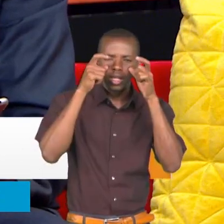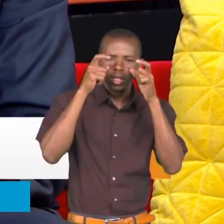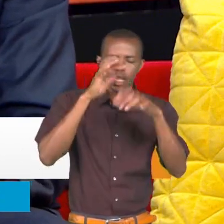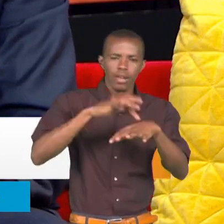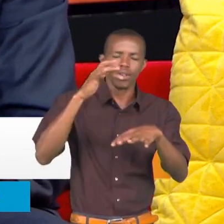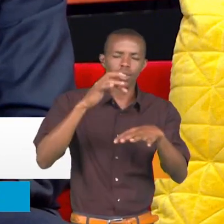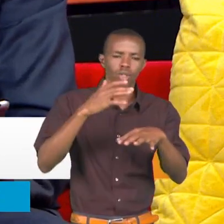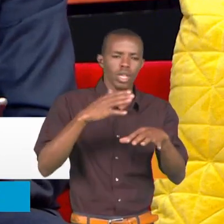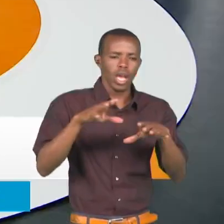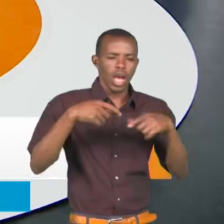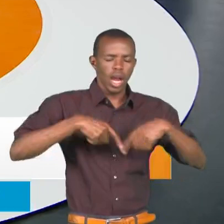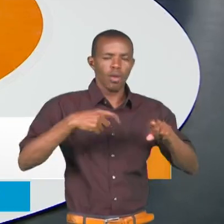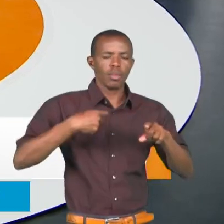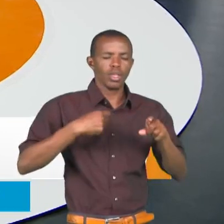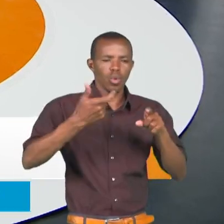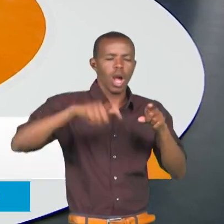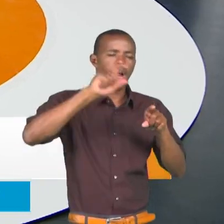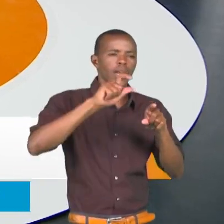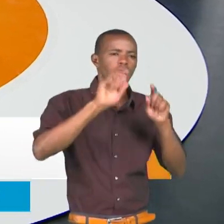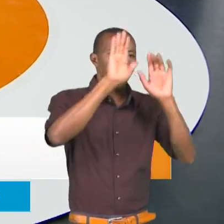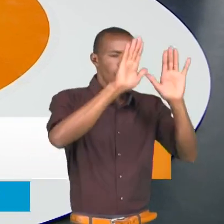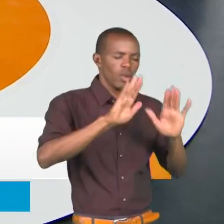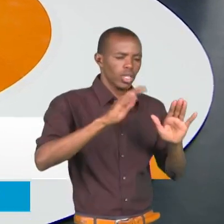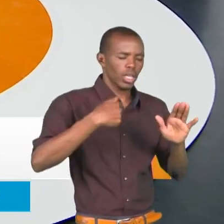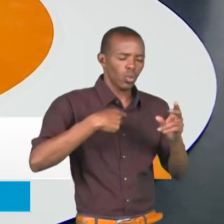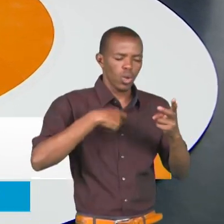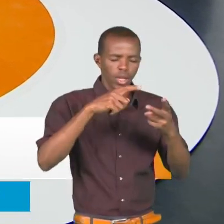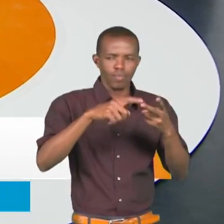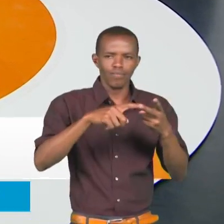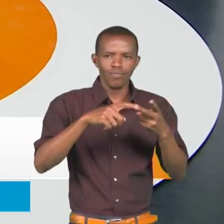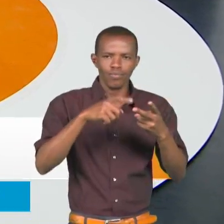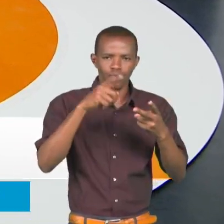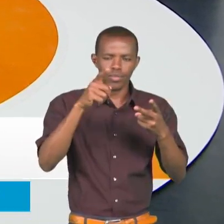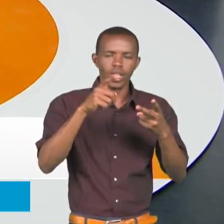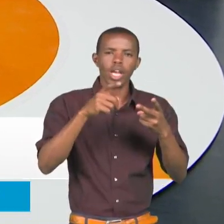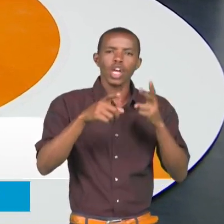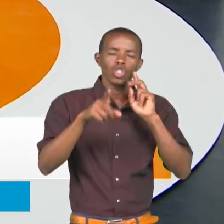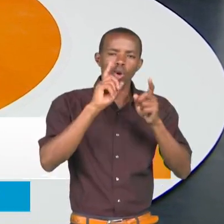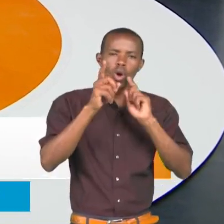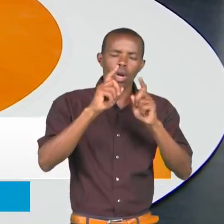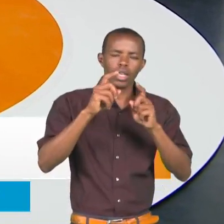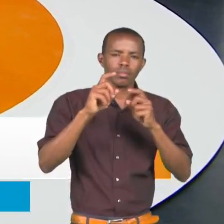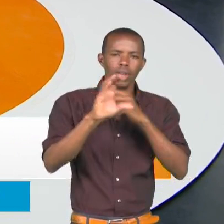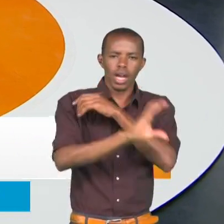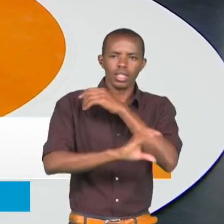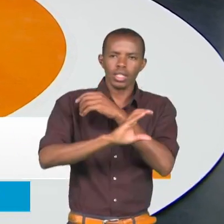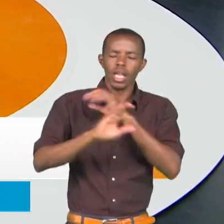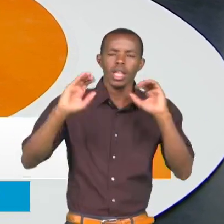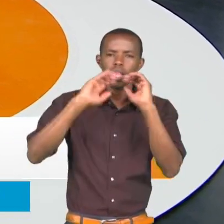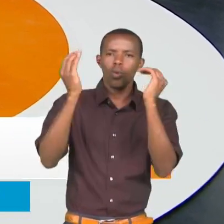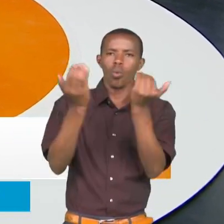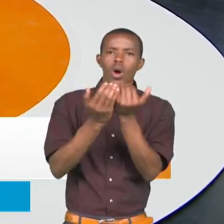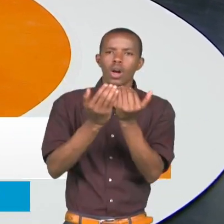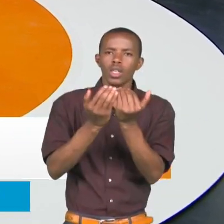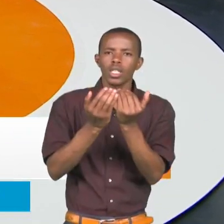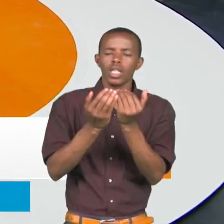me to add. Absolutely. I think it's very important for us to recognize that we've come from very far as a country and as you know, as the world in terms of, you